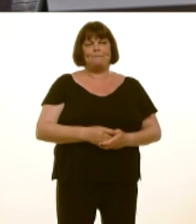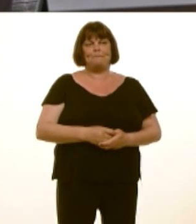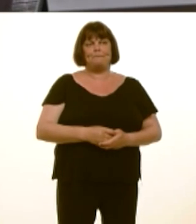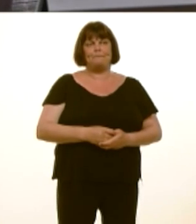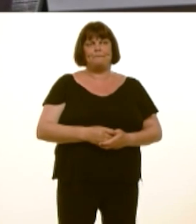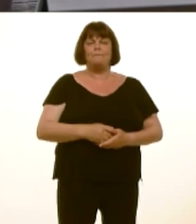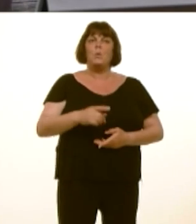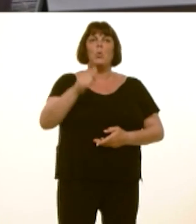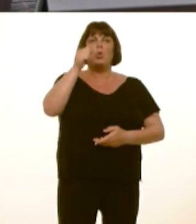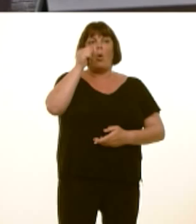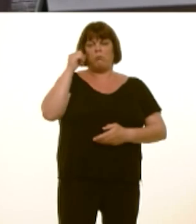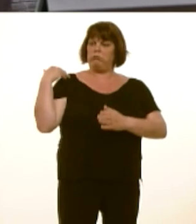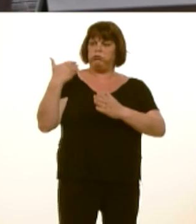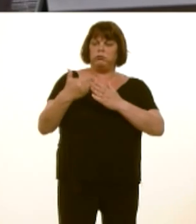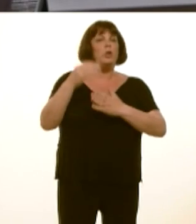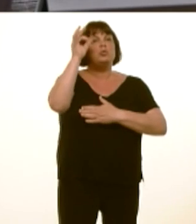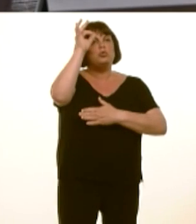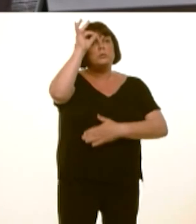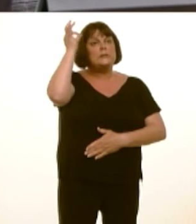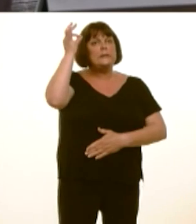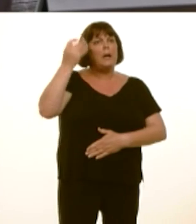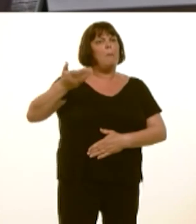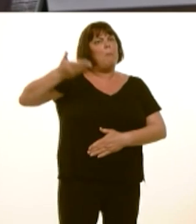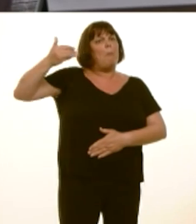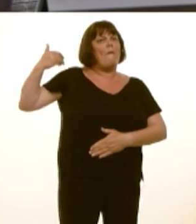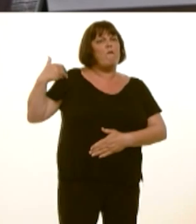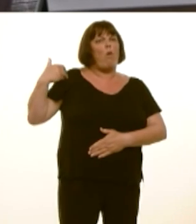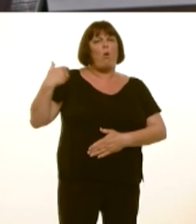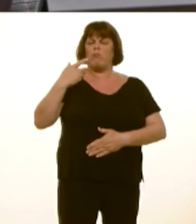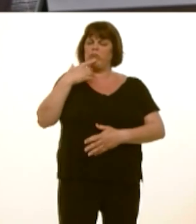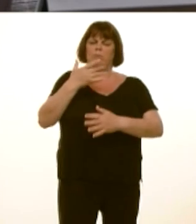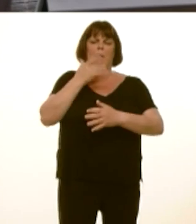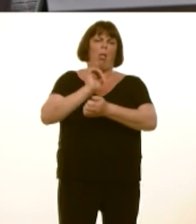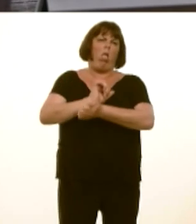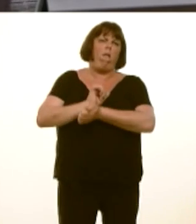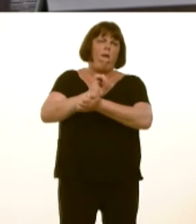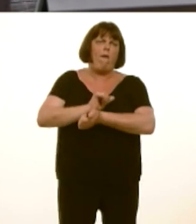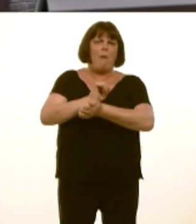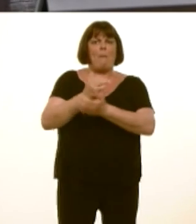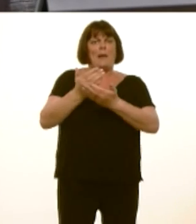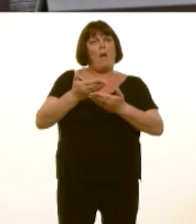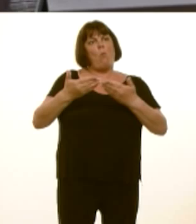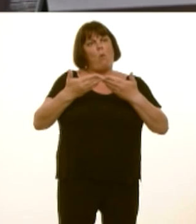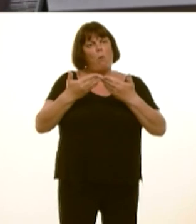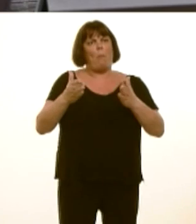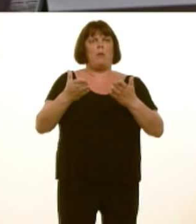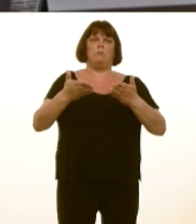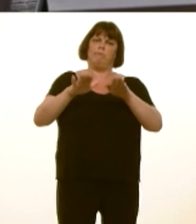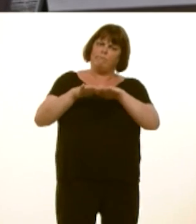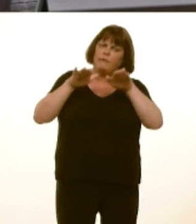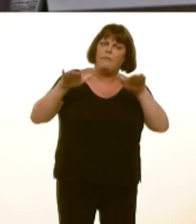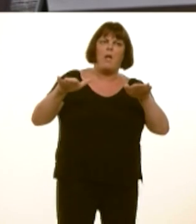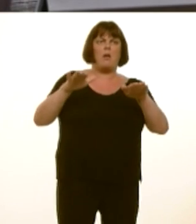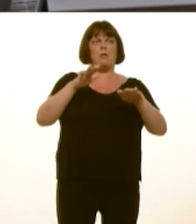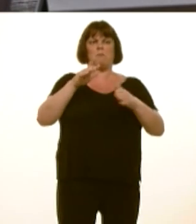good transition from being effectively a country that was unfree to an open democracy. It's for